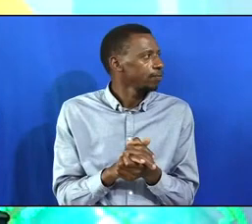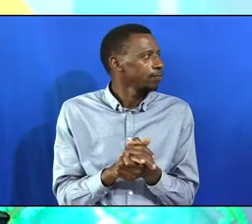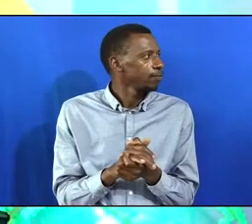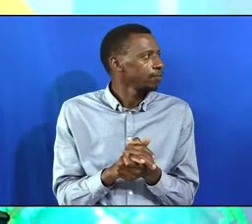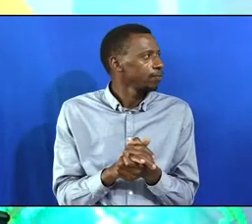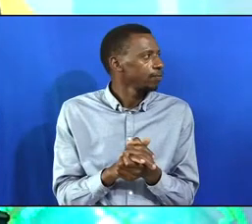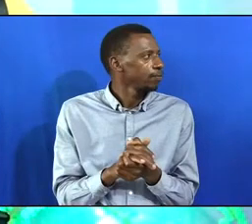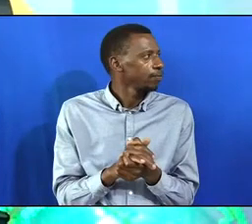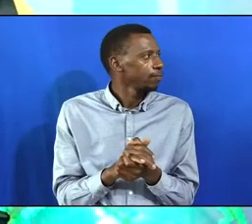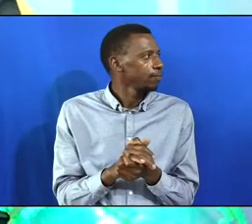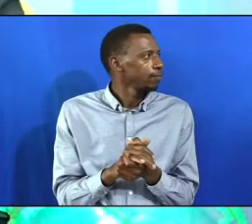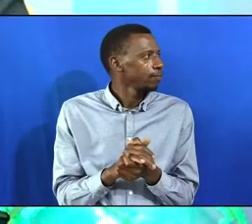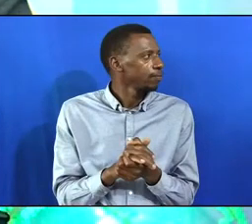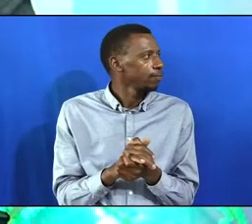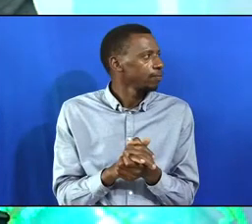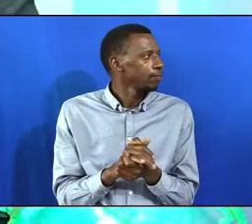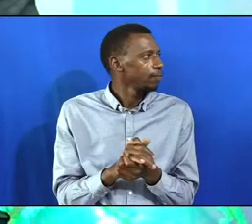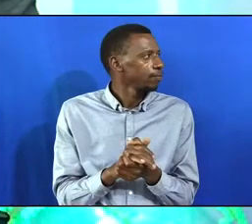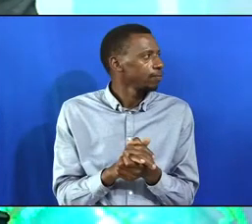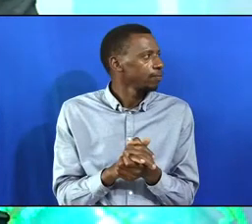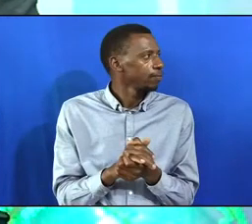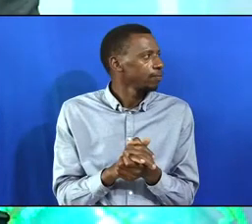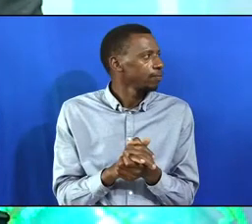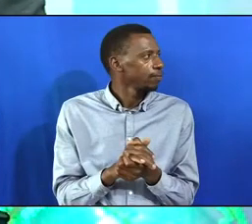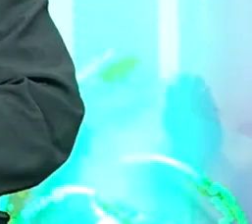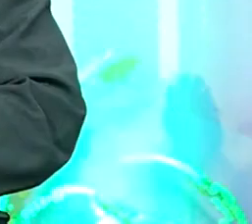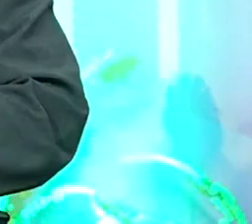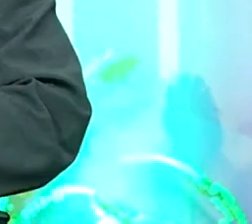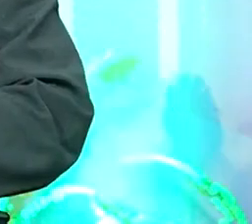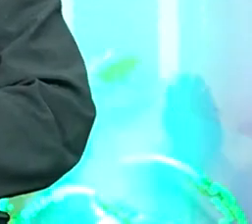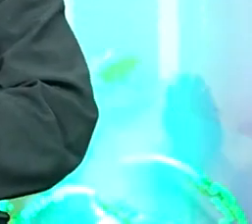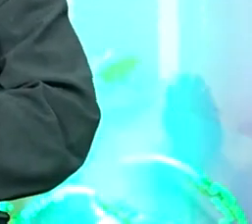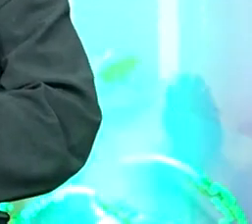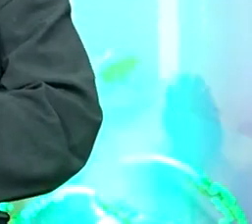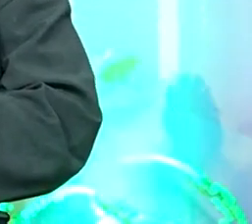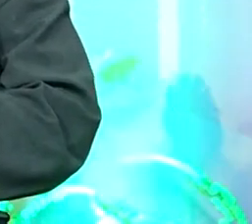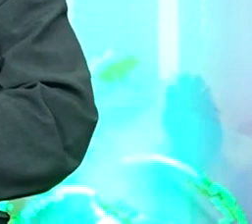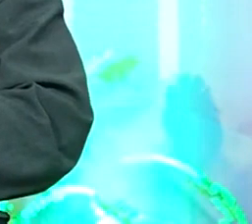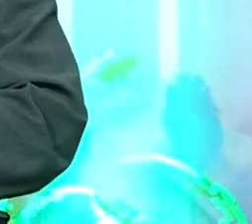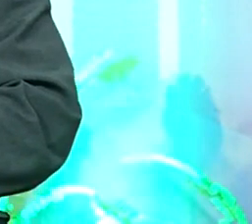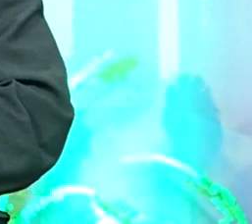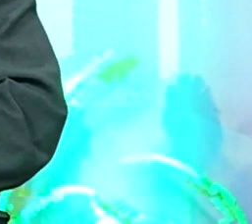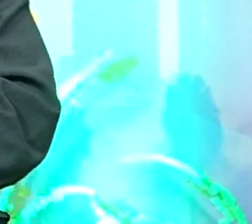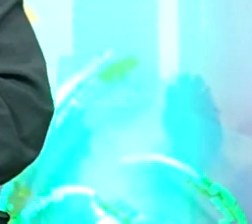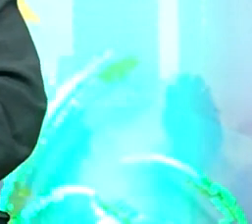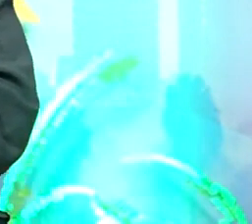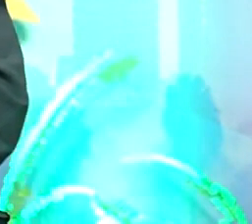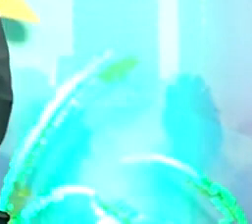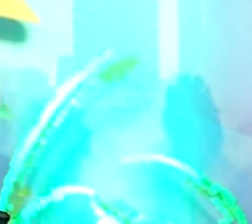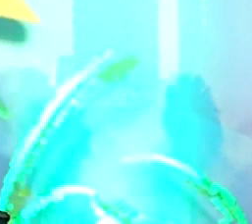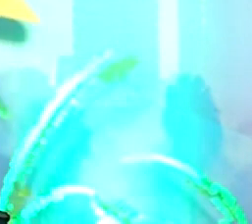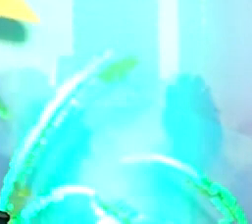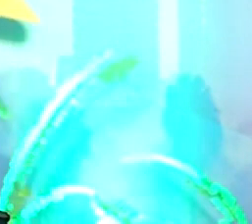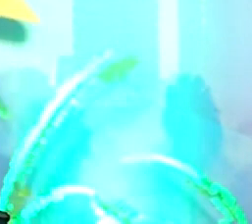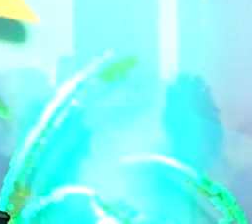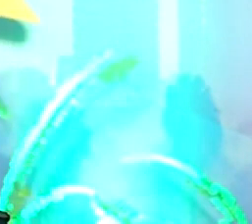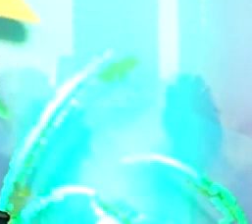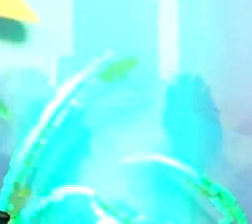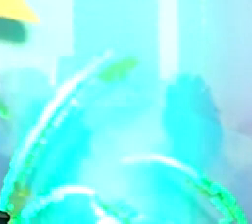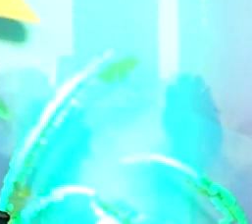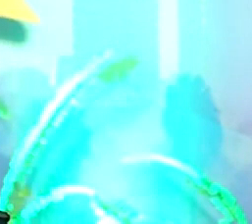The number is there? Somebody read that. Is it already somewhere where they can read? So